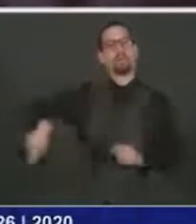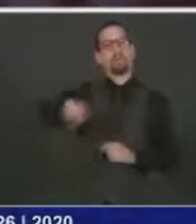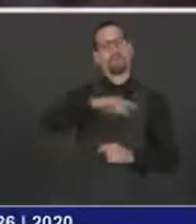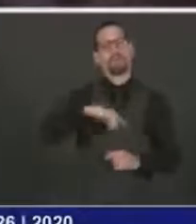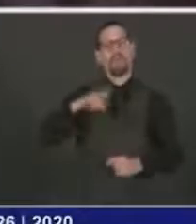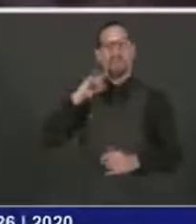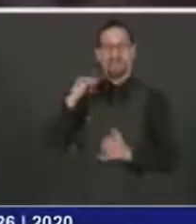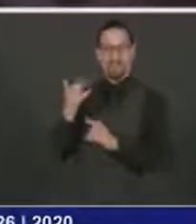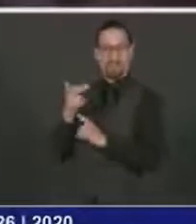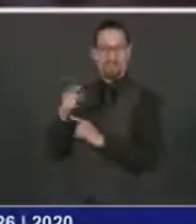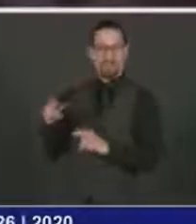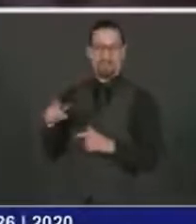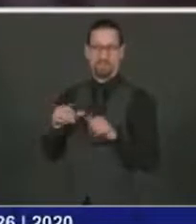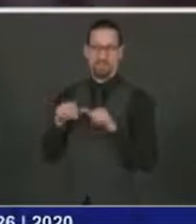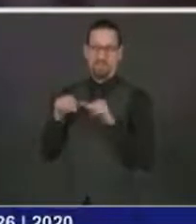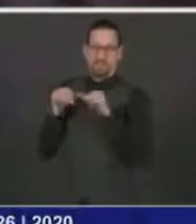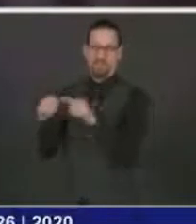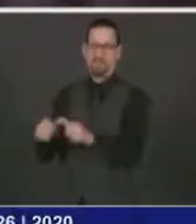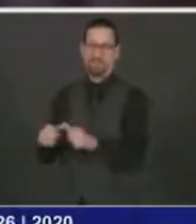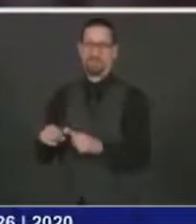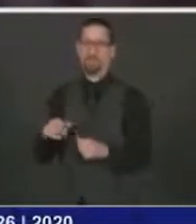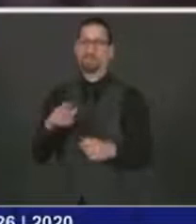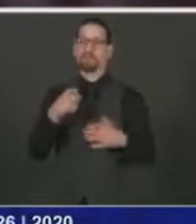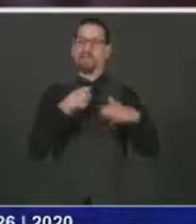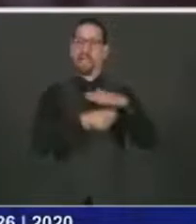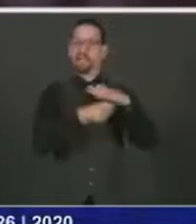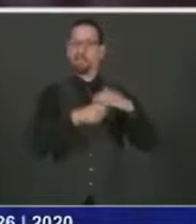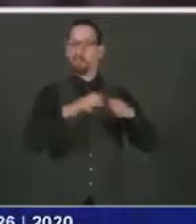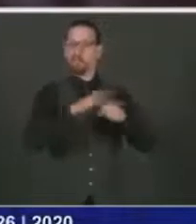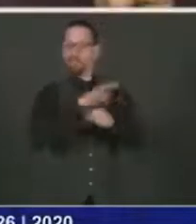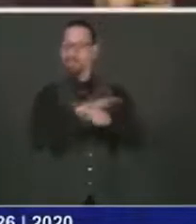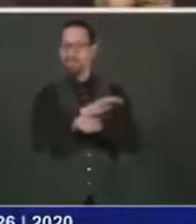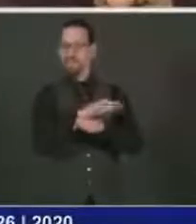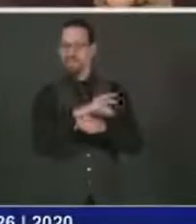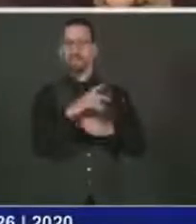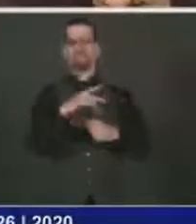of de-densifying the shelters, that wraps up next week on June 30th.